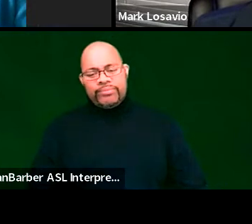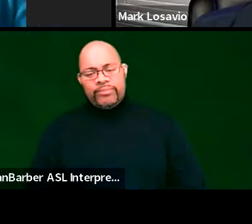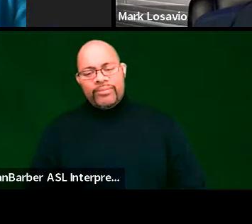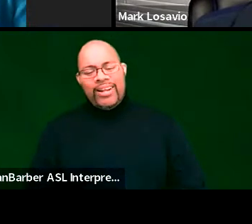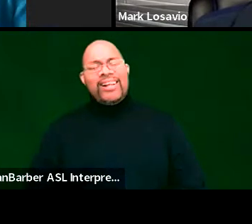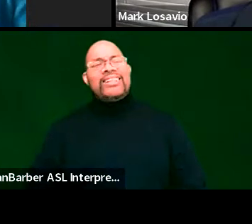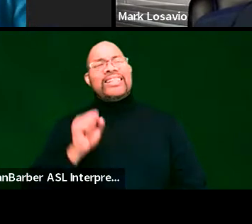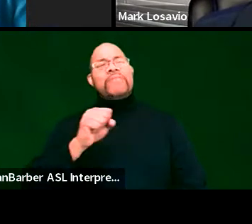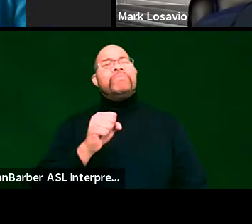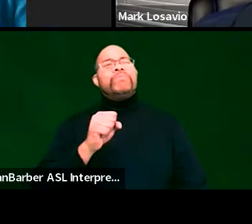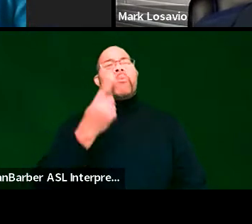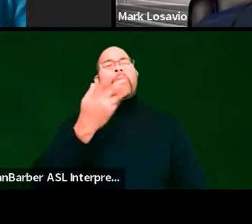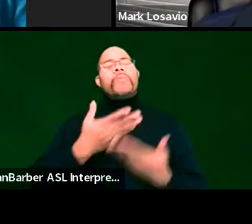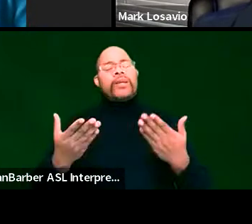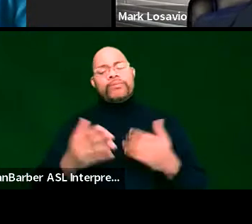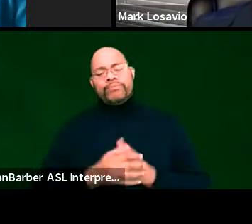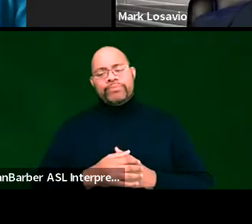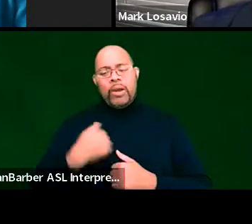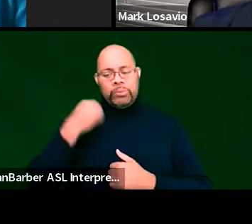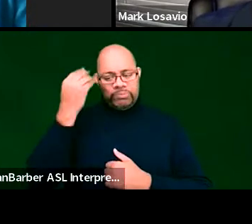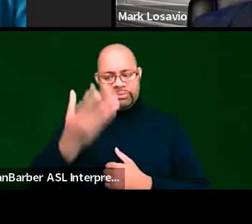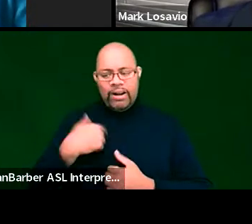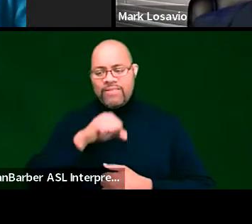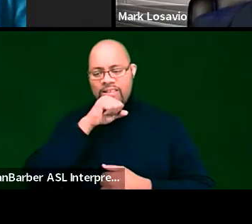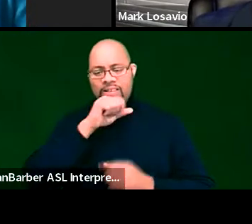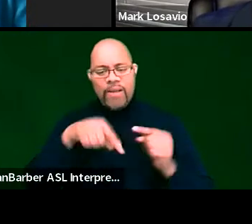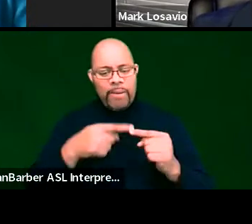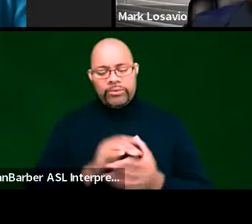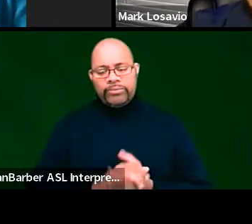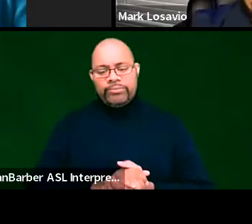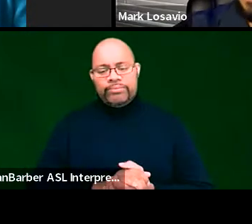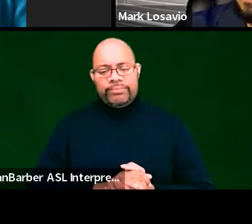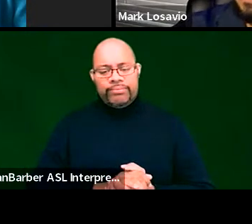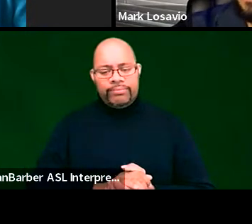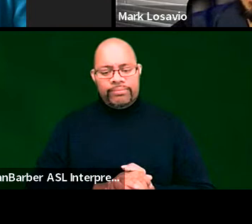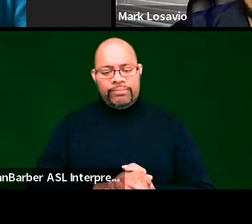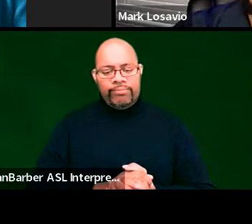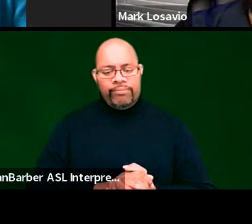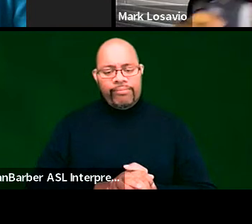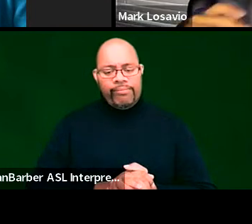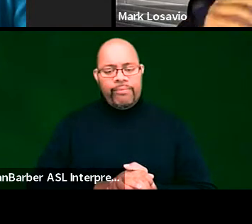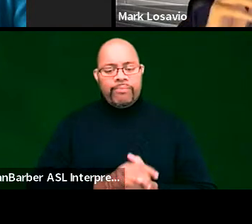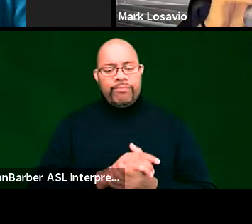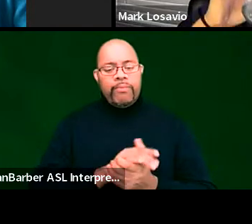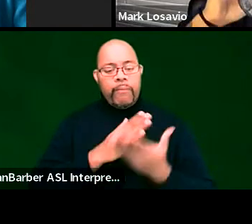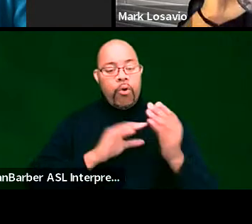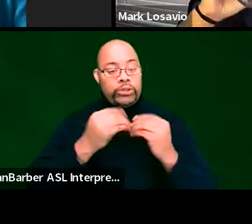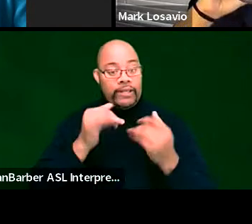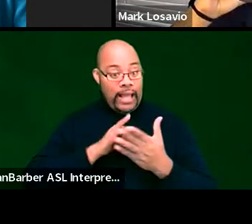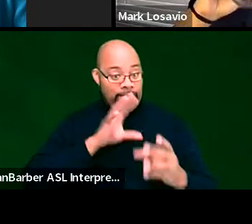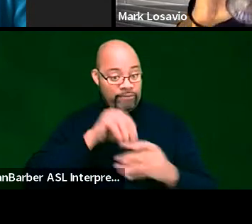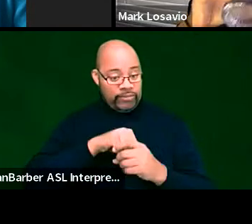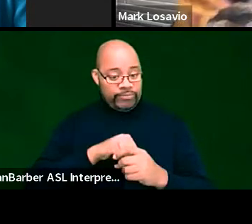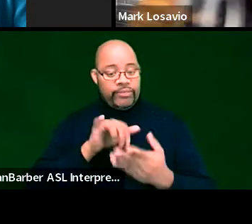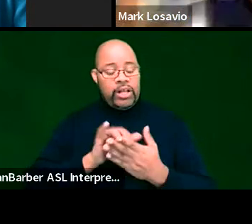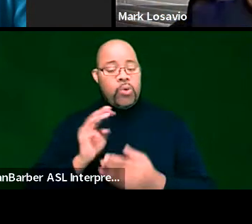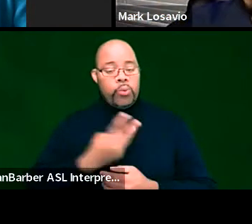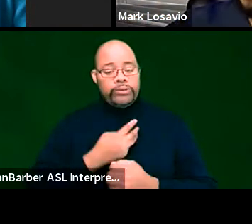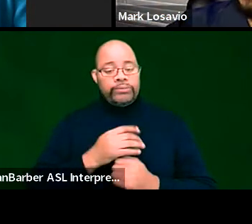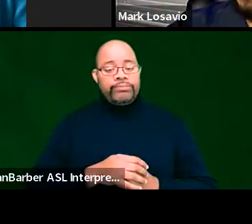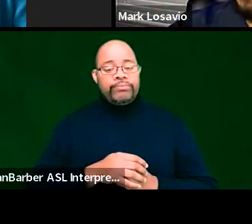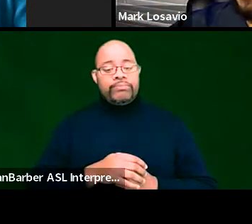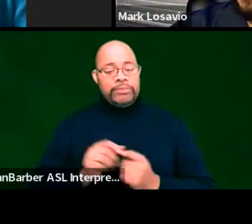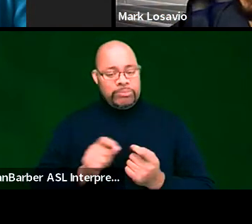Yeah, you know, one thing I will tell you I love about the part of the organization I'm in is that we